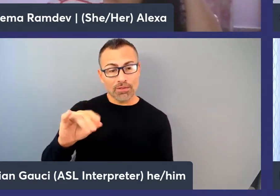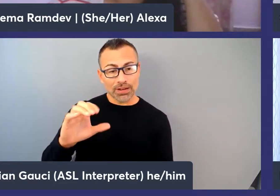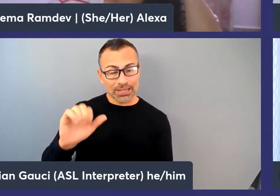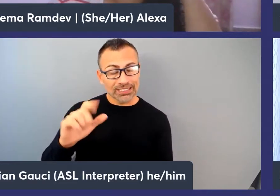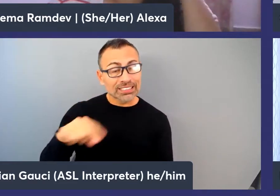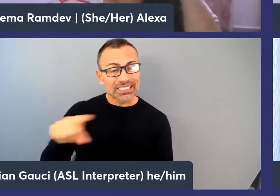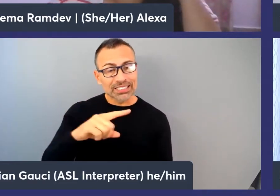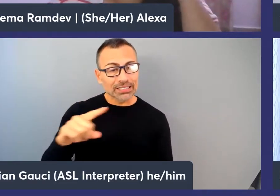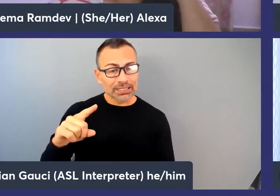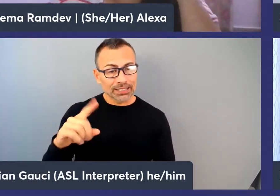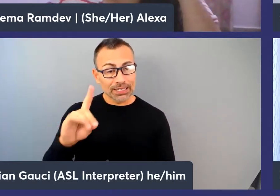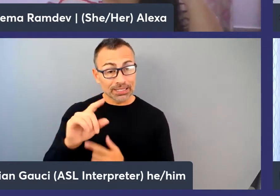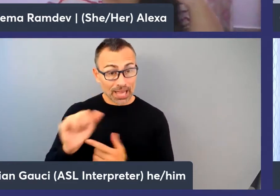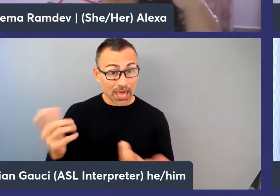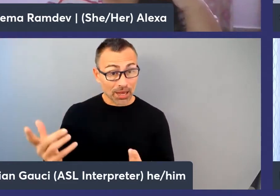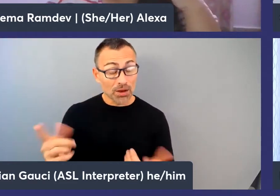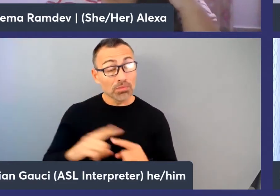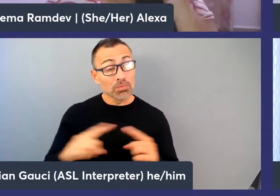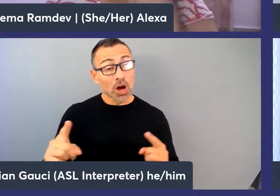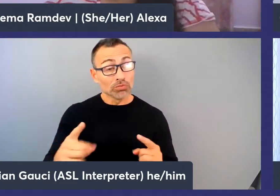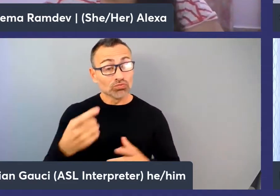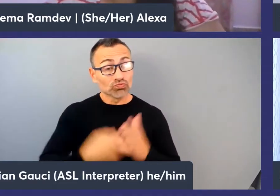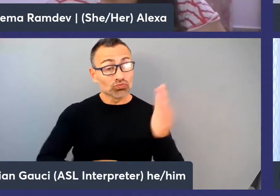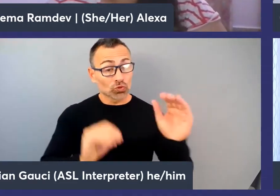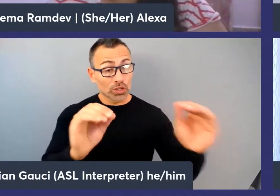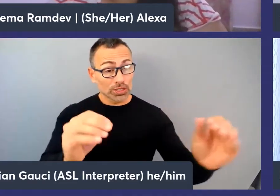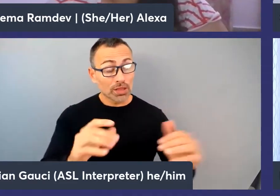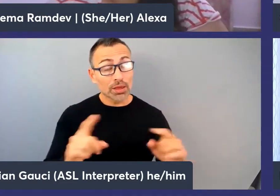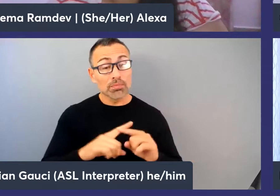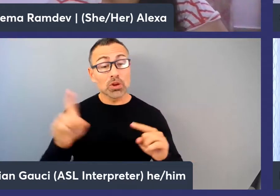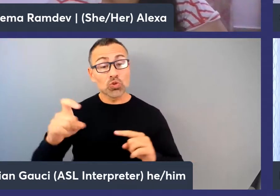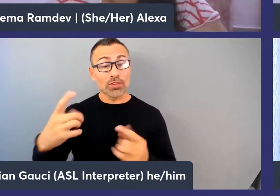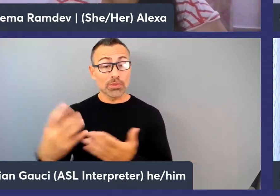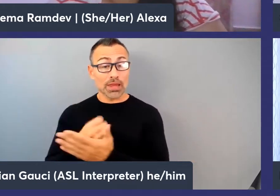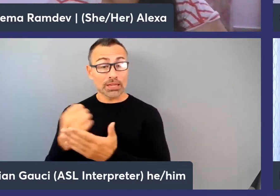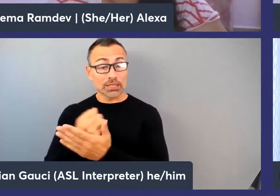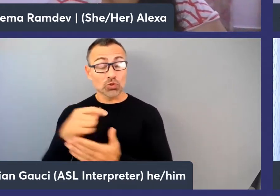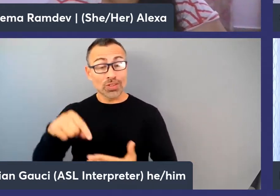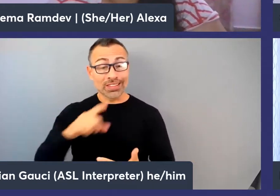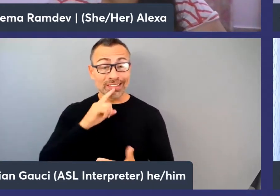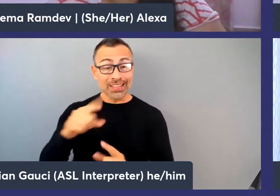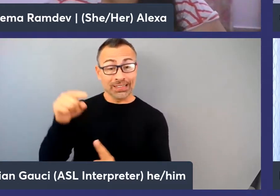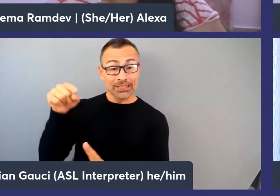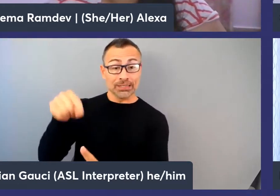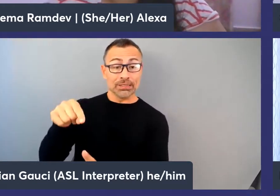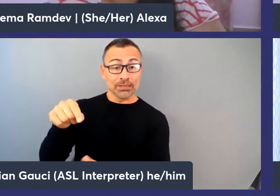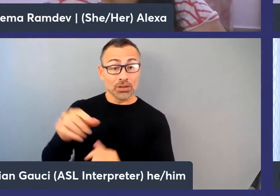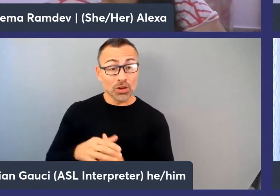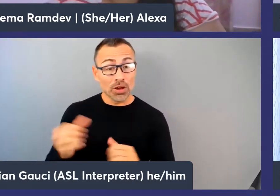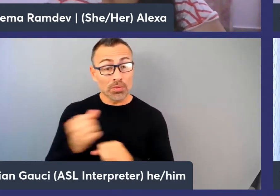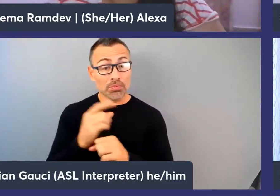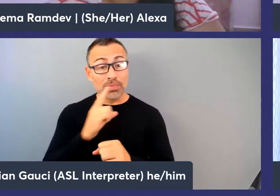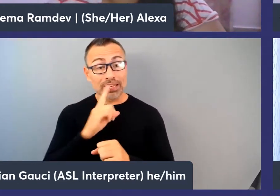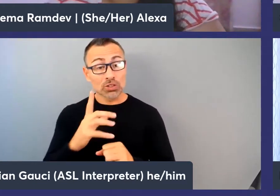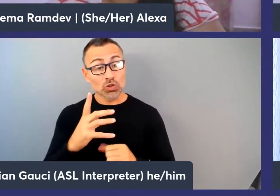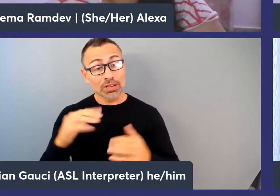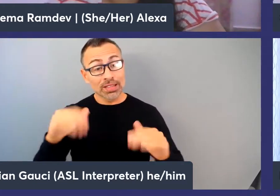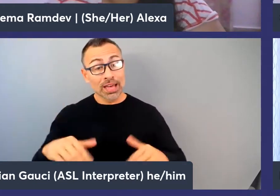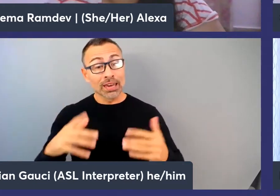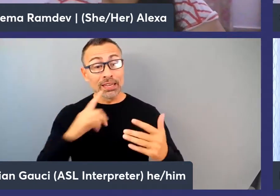data. And Mm-hmm. that is also the core pillar for this program, making data available, compute,